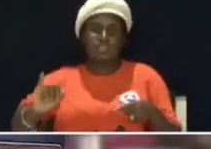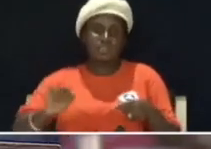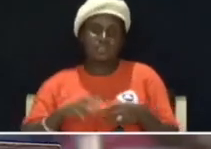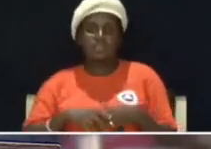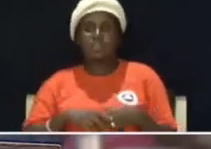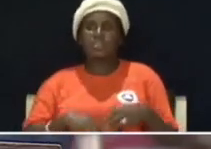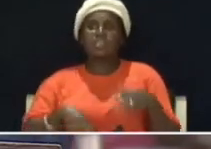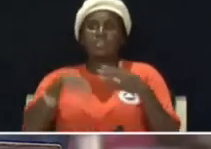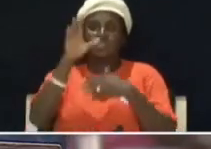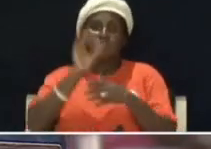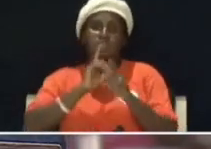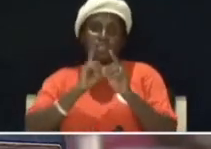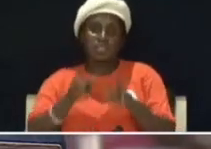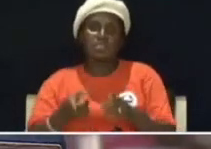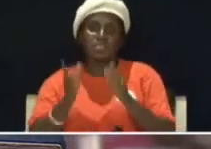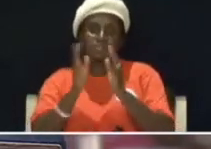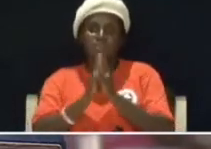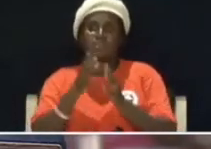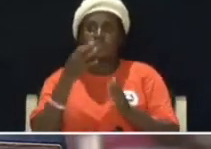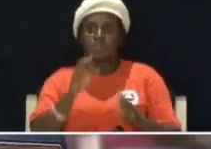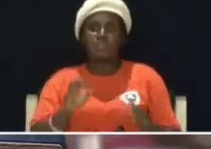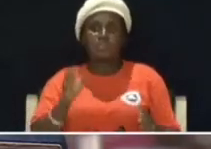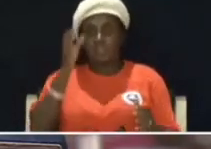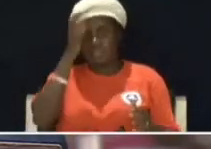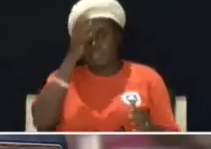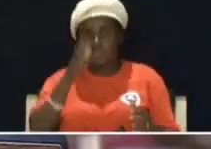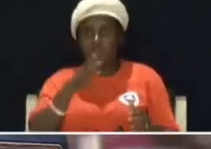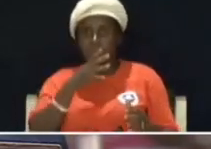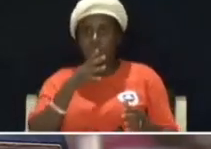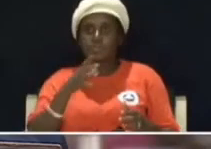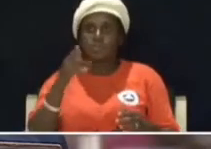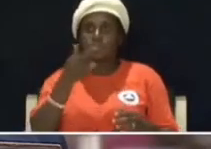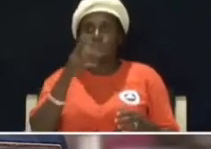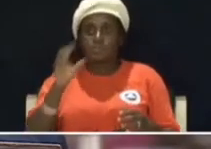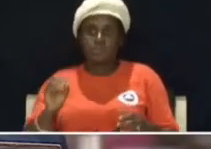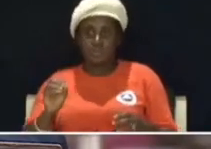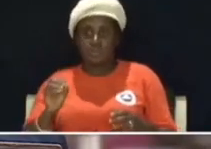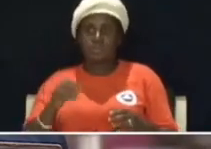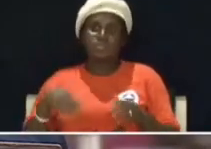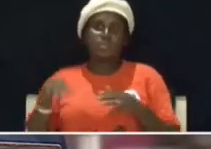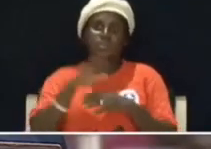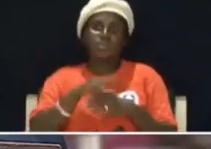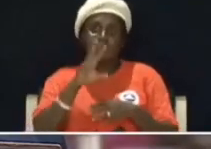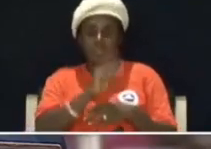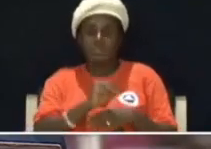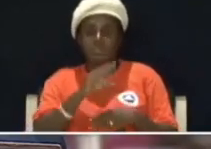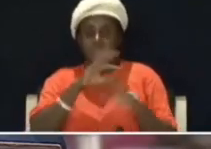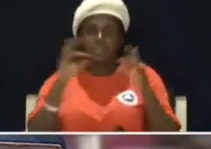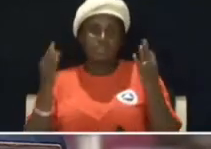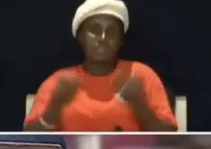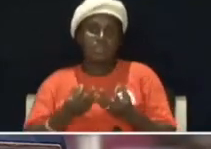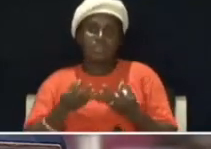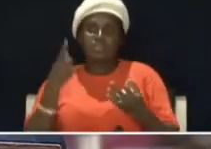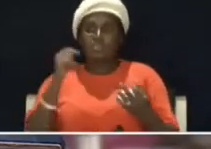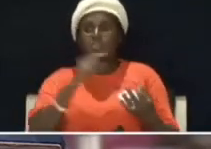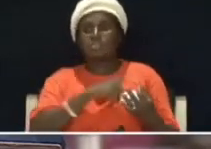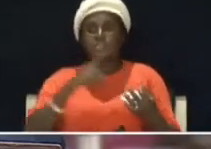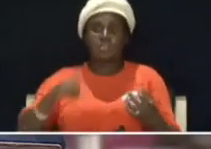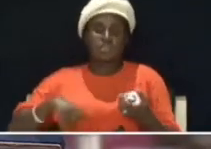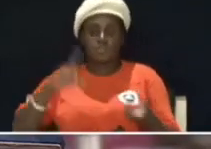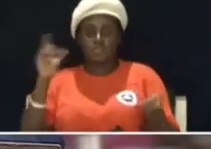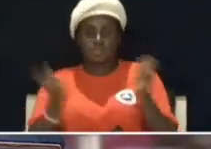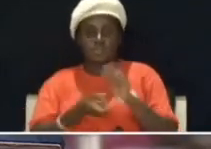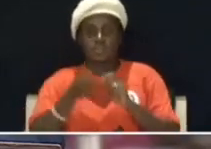God answered the prayers of our parents in the Lord, Daddy and Mommy Gio, over him and his family. The Lord turned